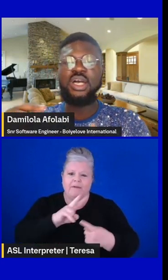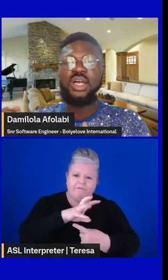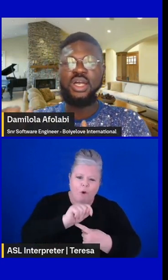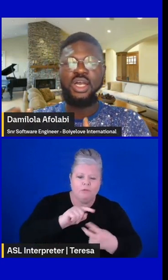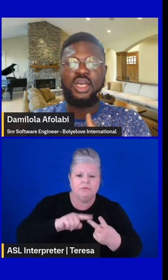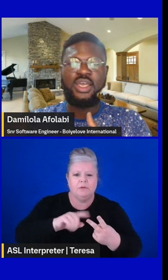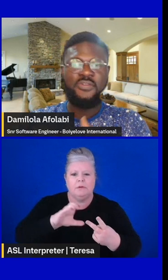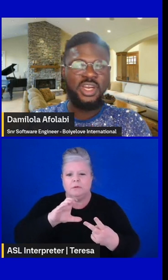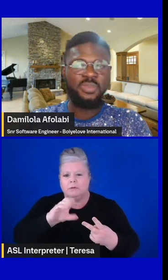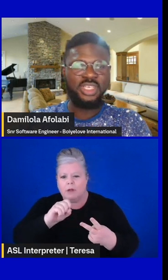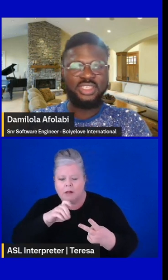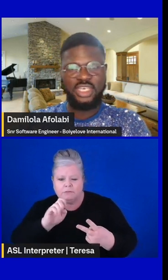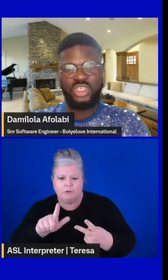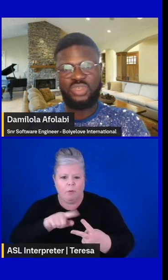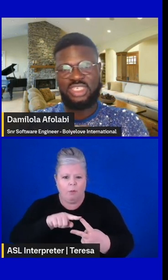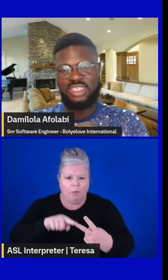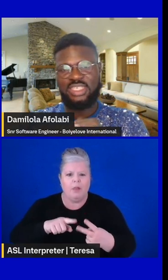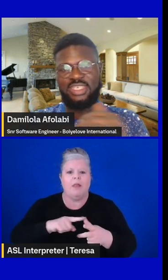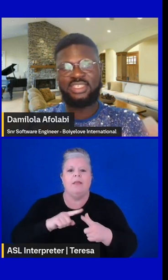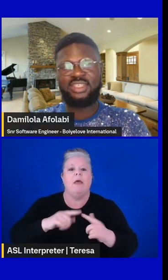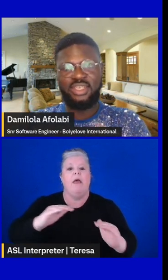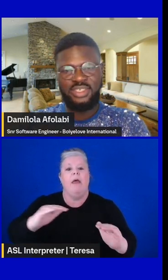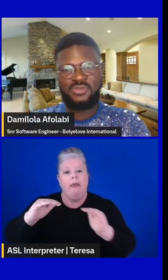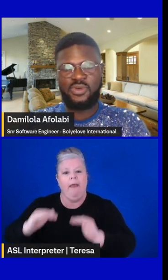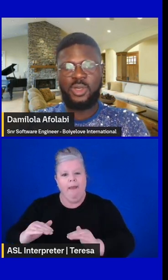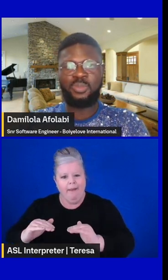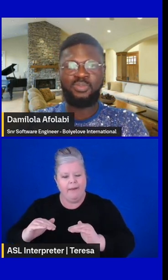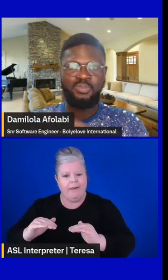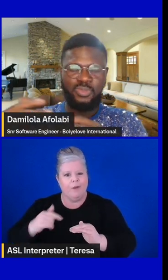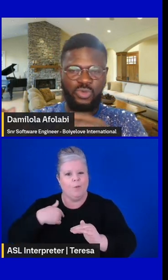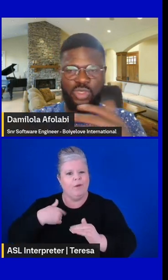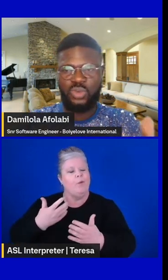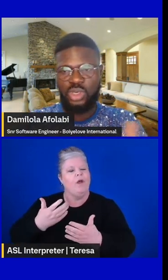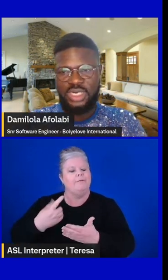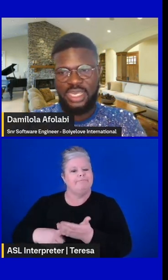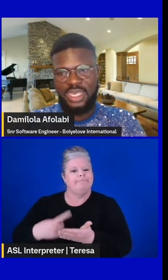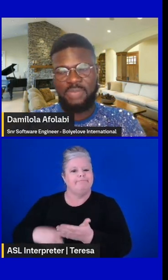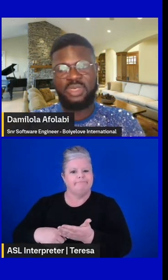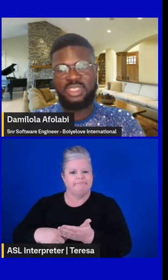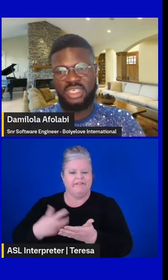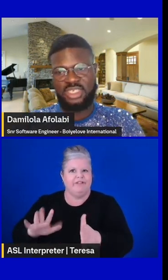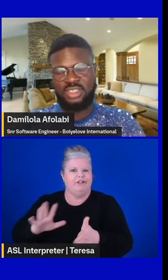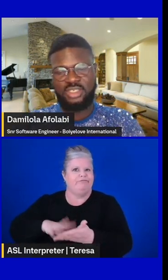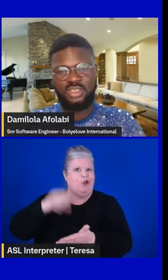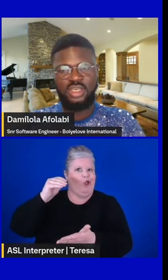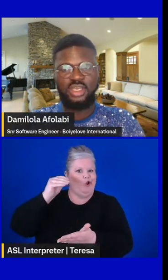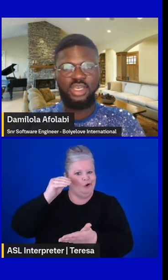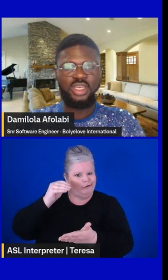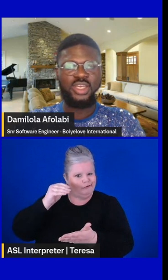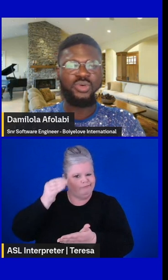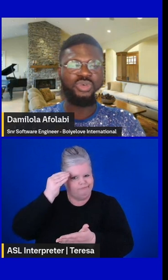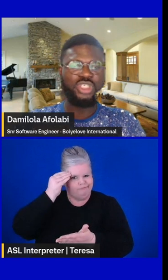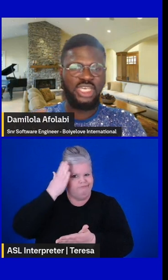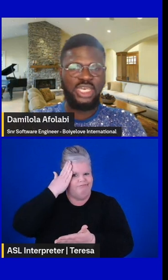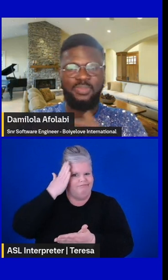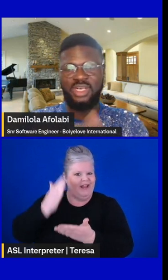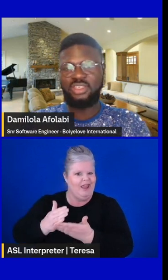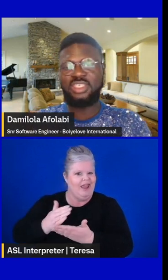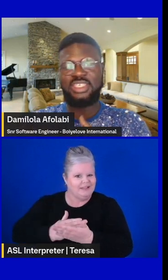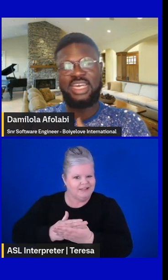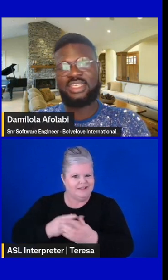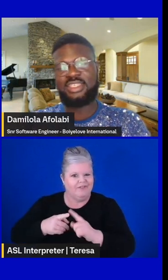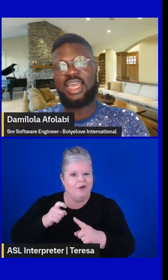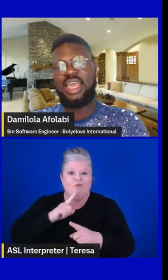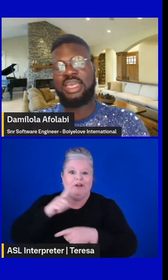to a very important section, which is the lesson learned from real-world implementations. Here we'll share